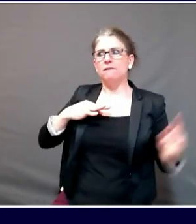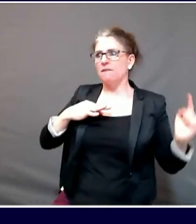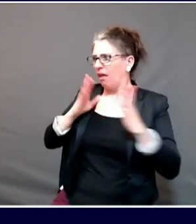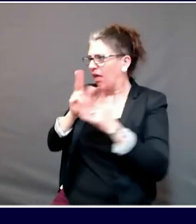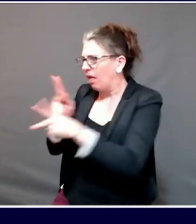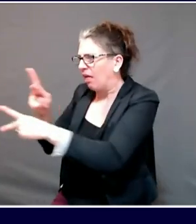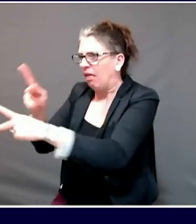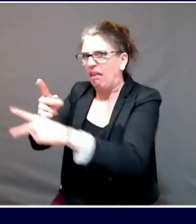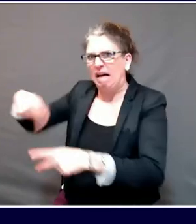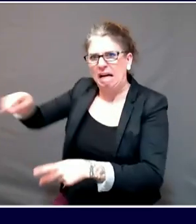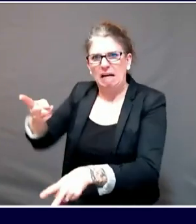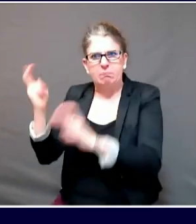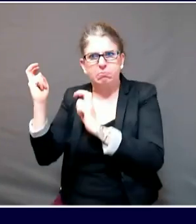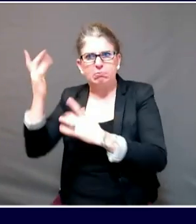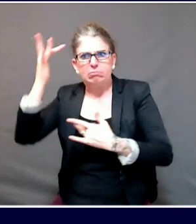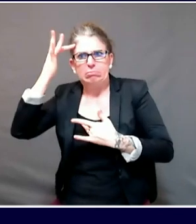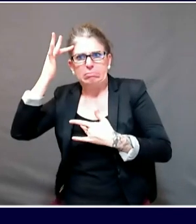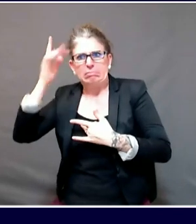the state.